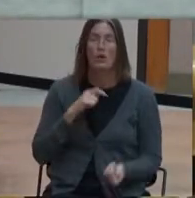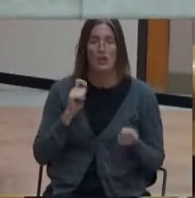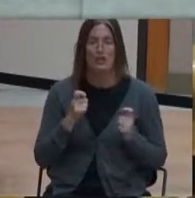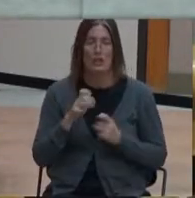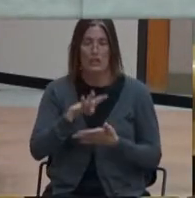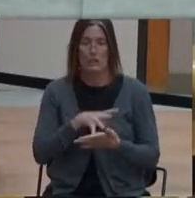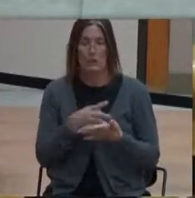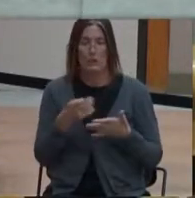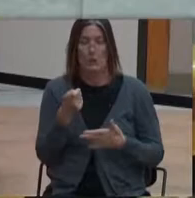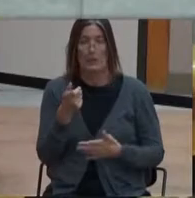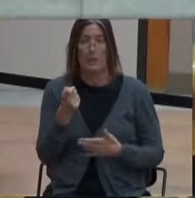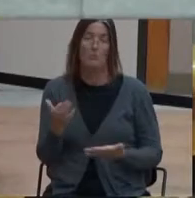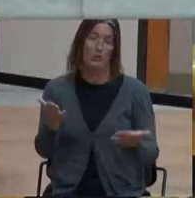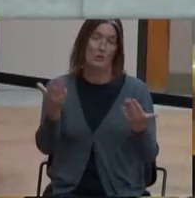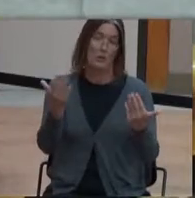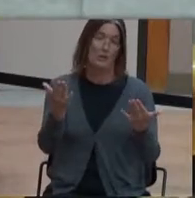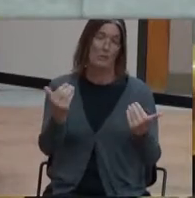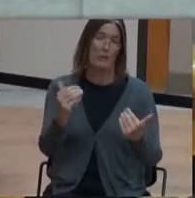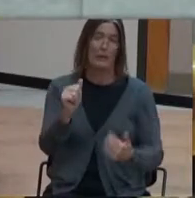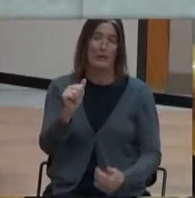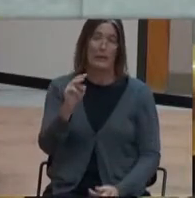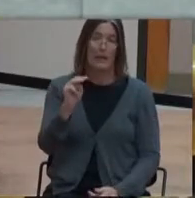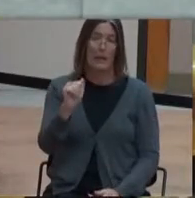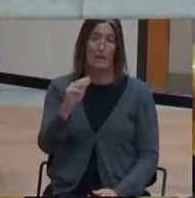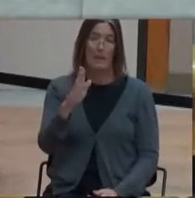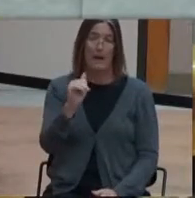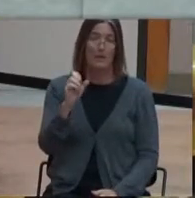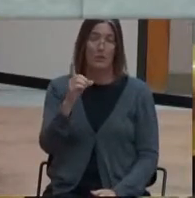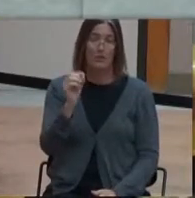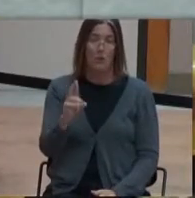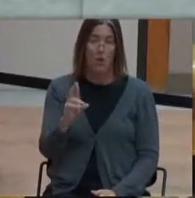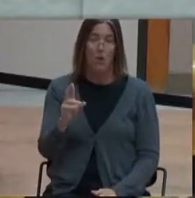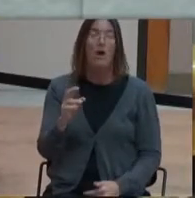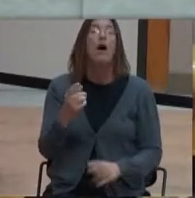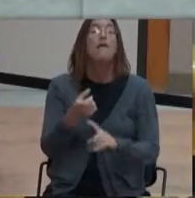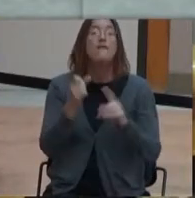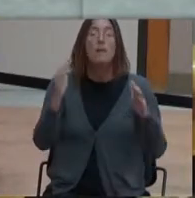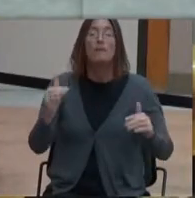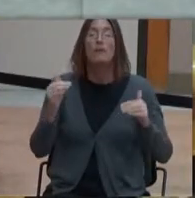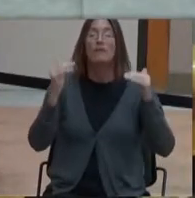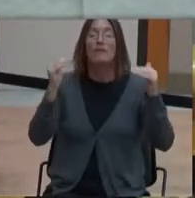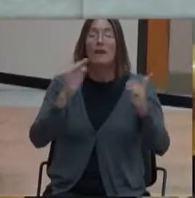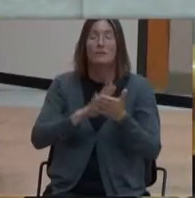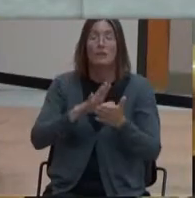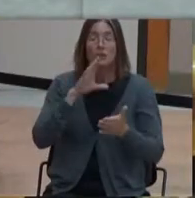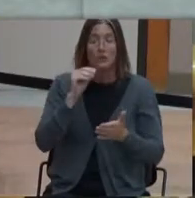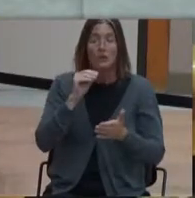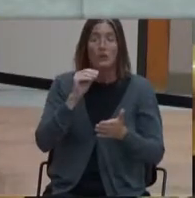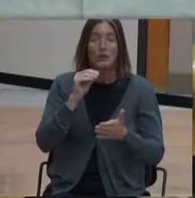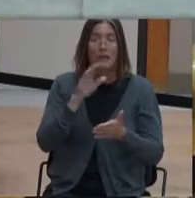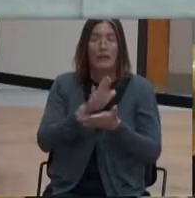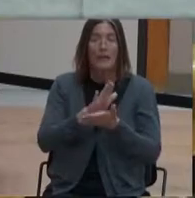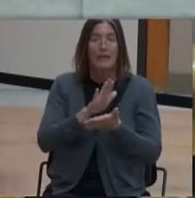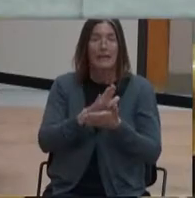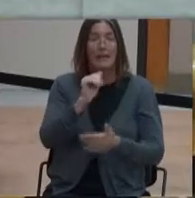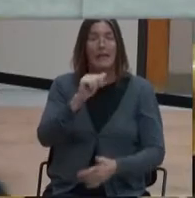time. From high school student ambassadors from Advanced Learning Academy, Alexis Benitez.